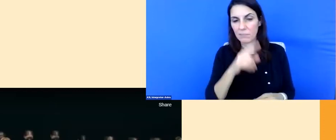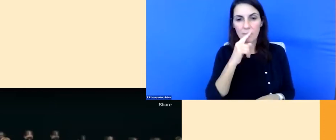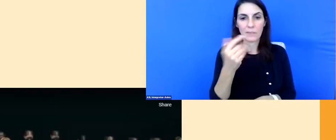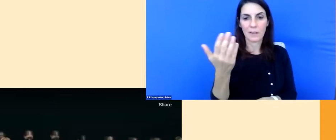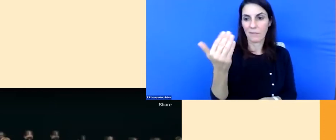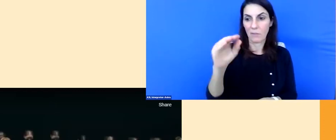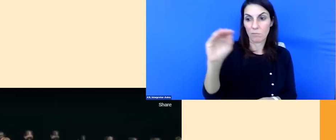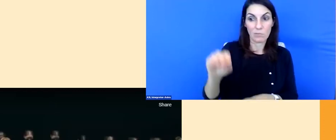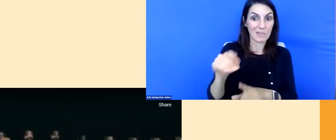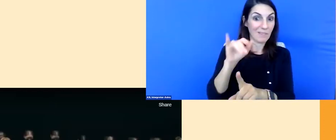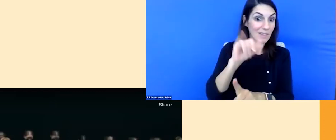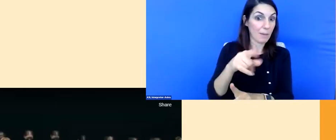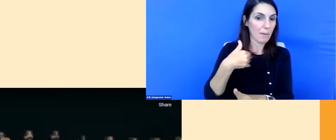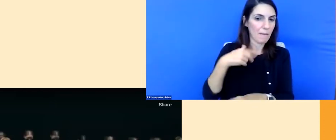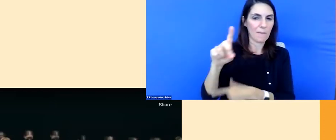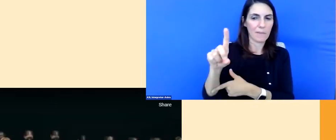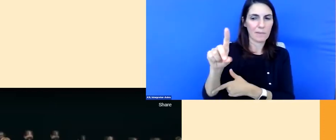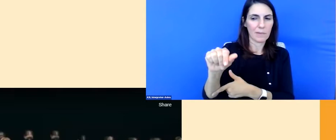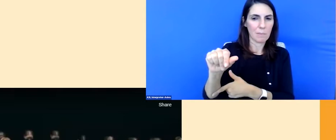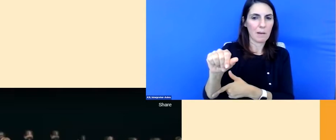whom have disabilities.